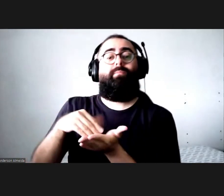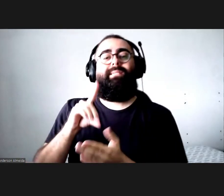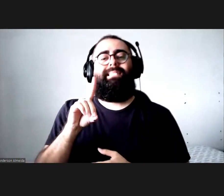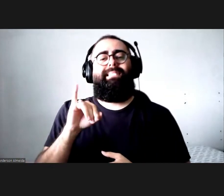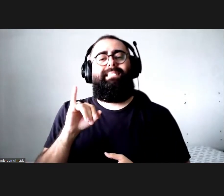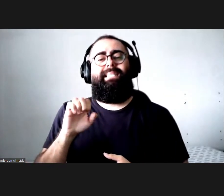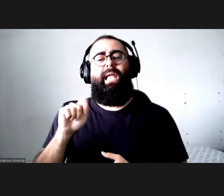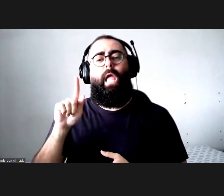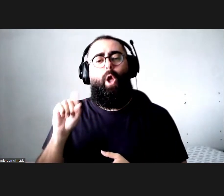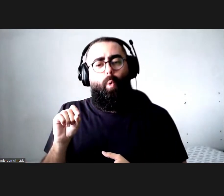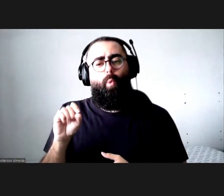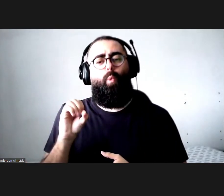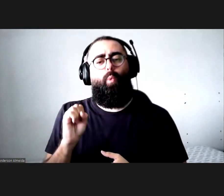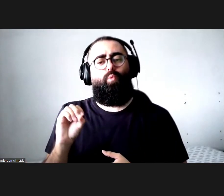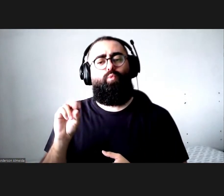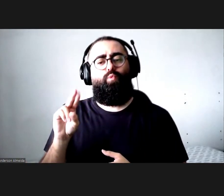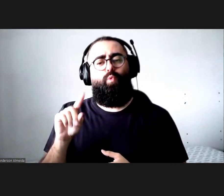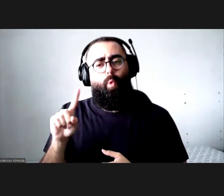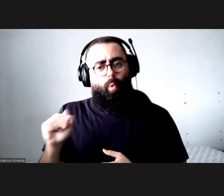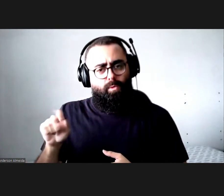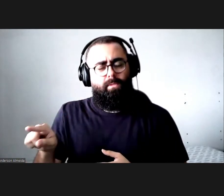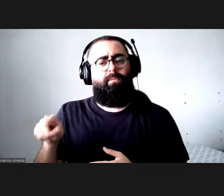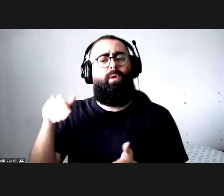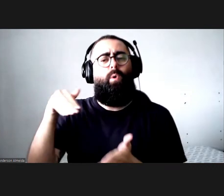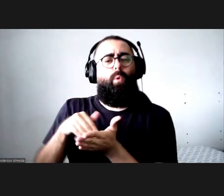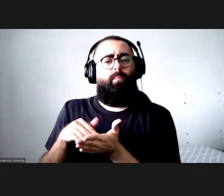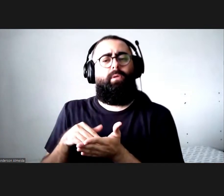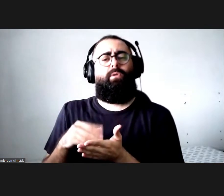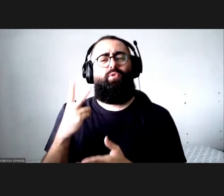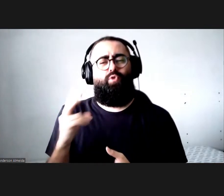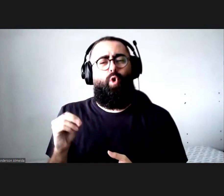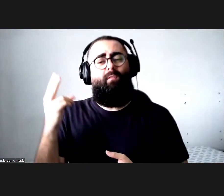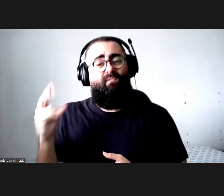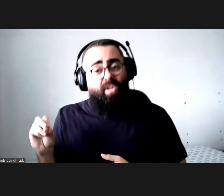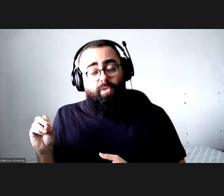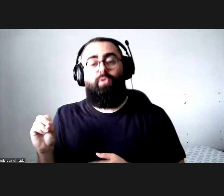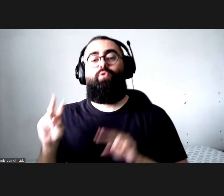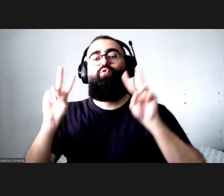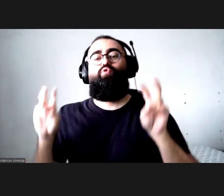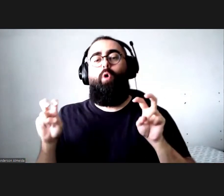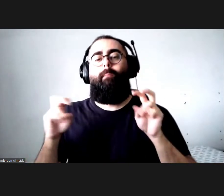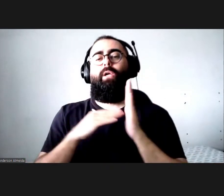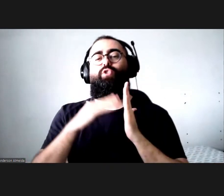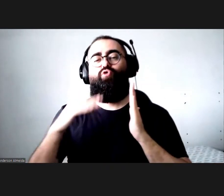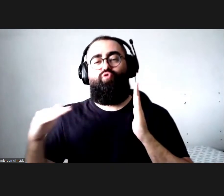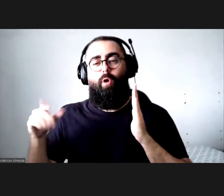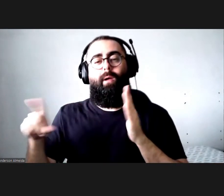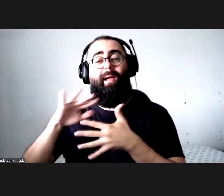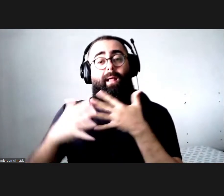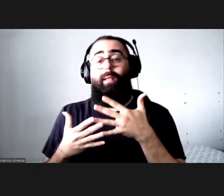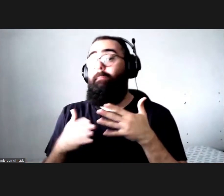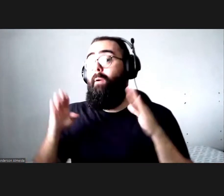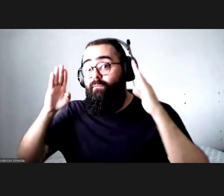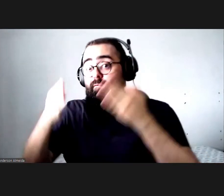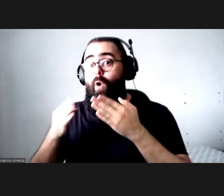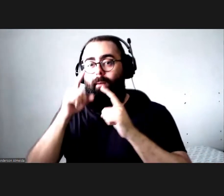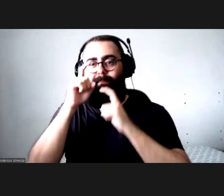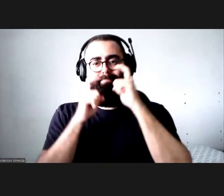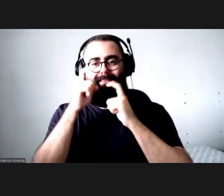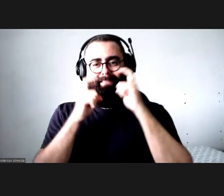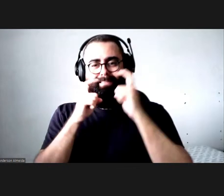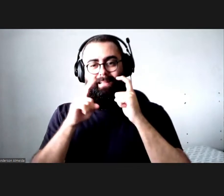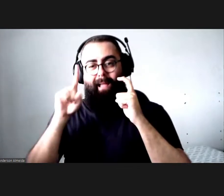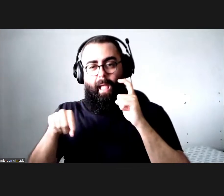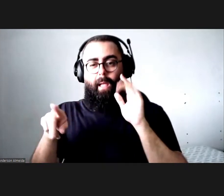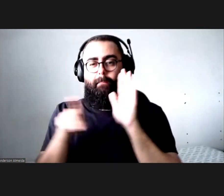an investigation in 2020 of the prosodic structure of Libras, focusing on no manuals from a generative